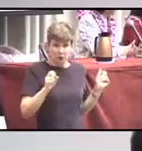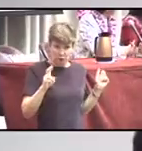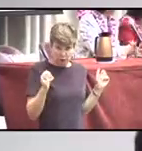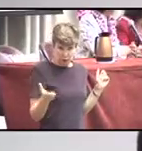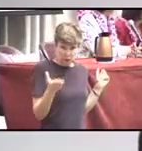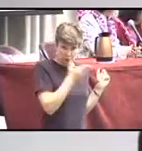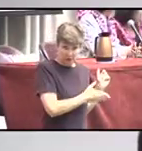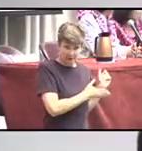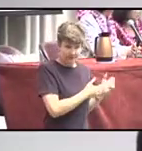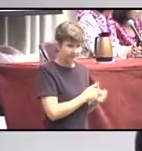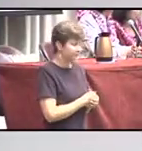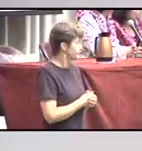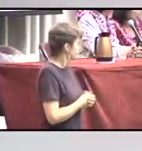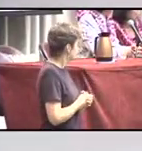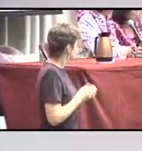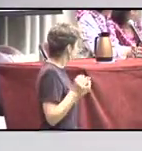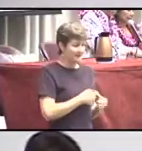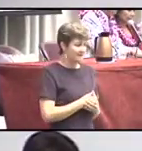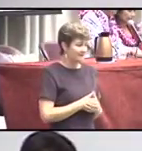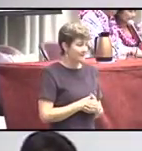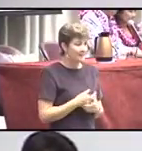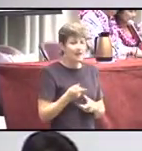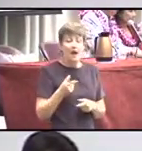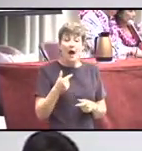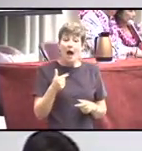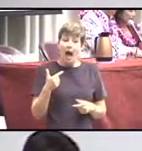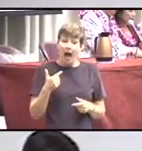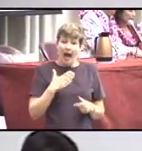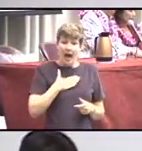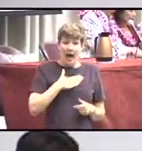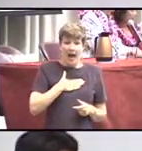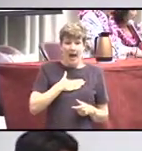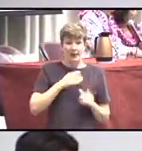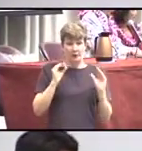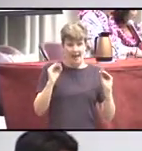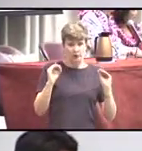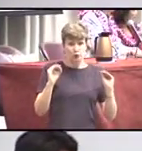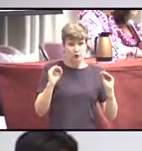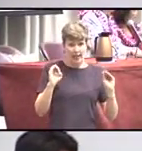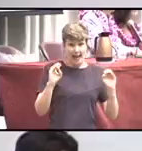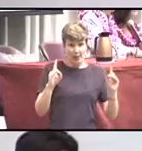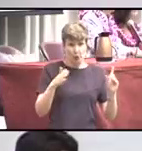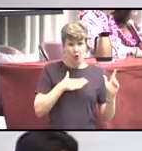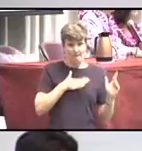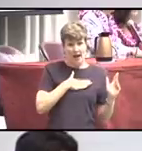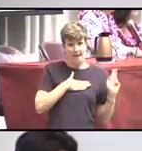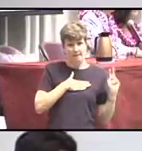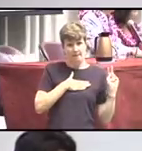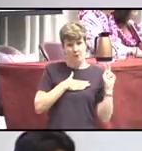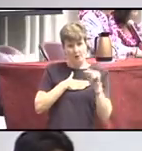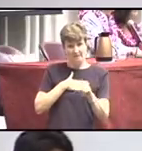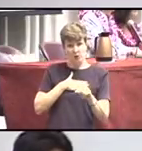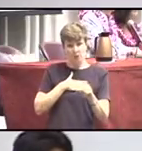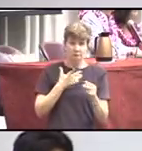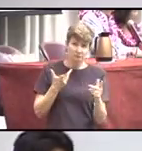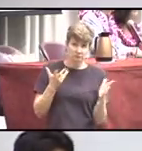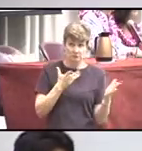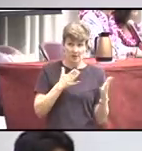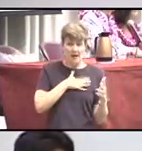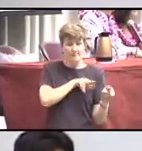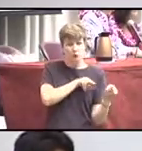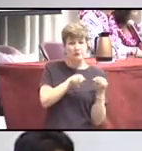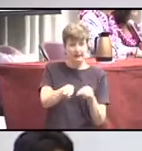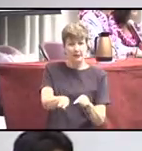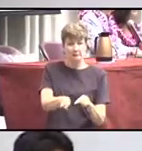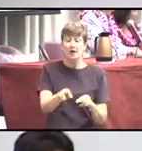talk? Okay. Okay. I'm coming from an educator point of view, I guess, of